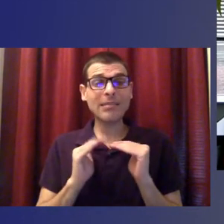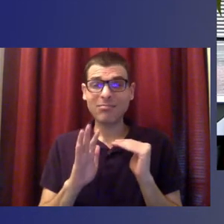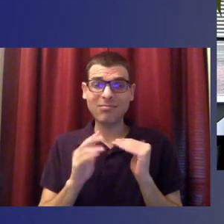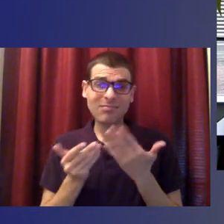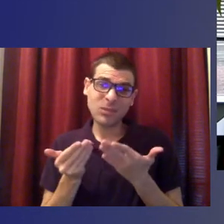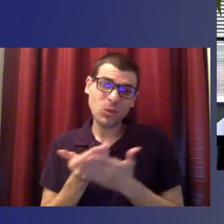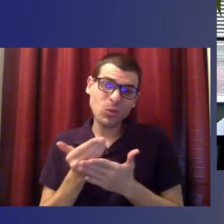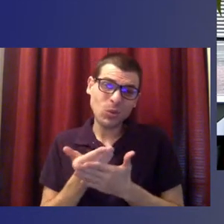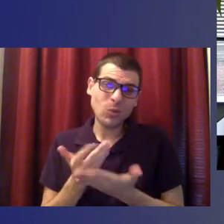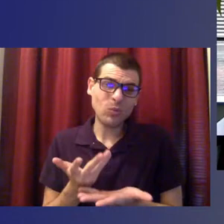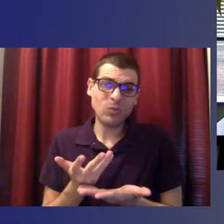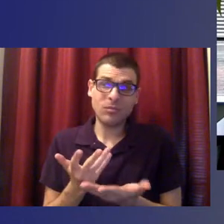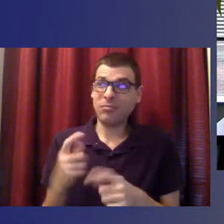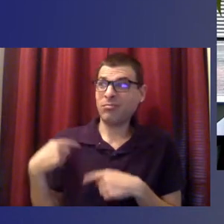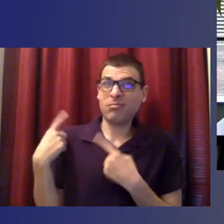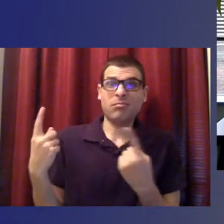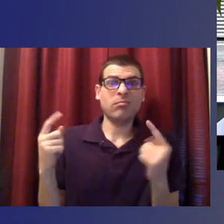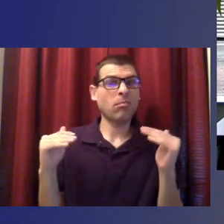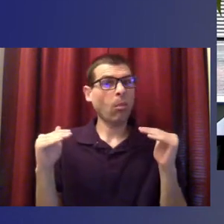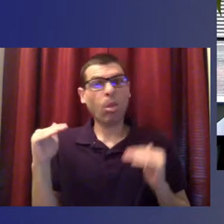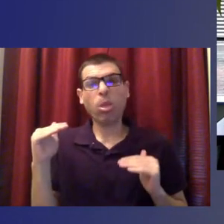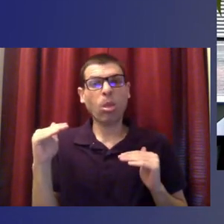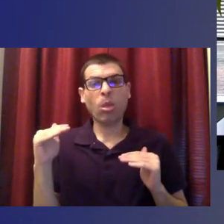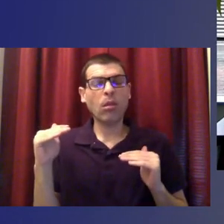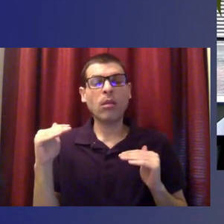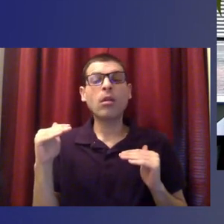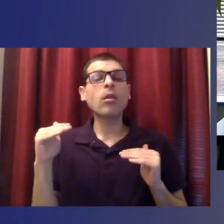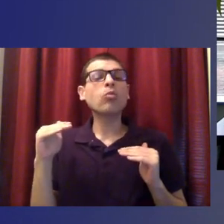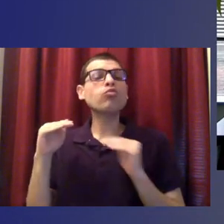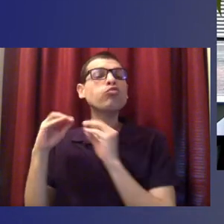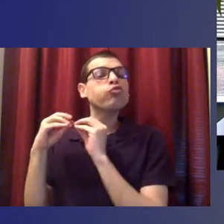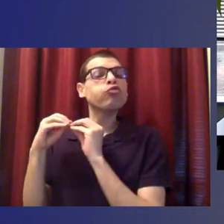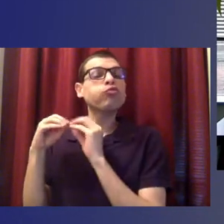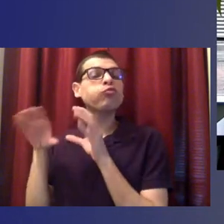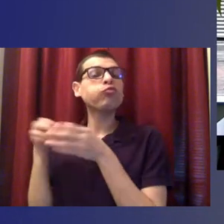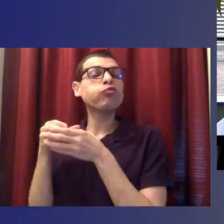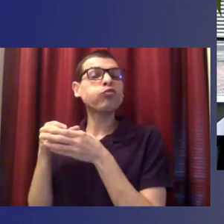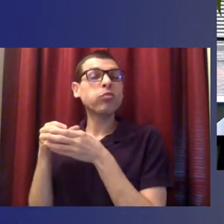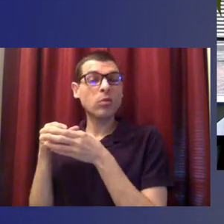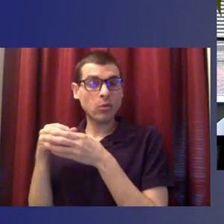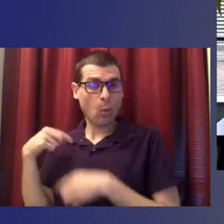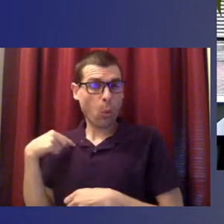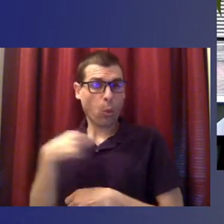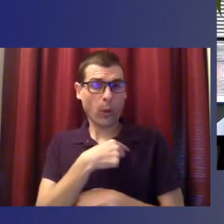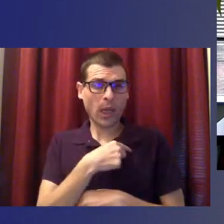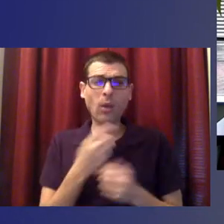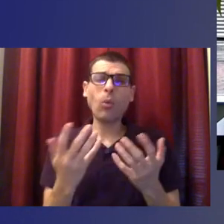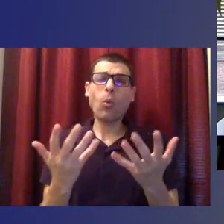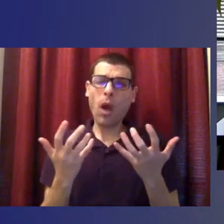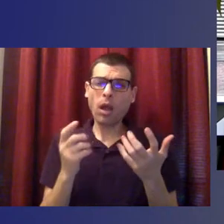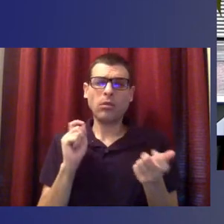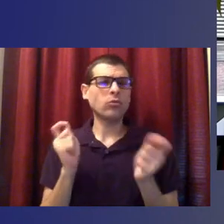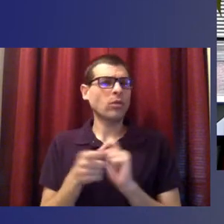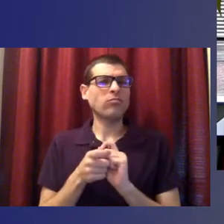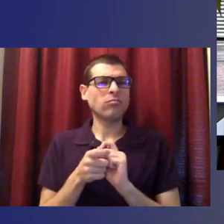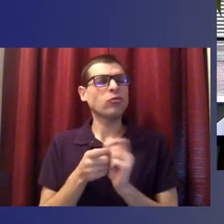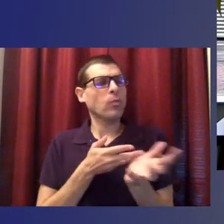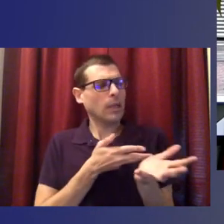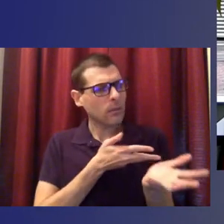for answers and for solutions and to walk alongside us in this process. It's not Multnomah